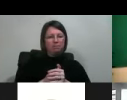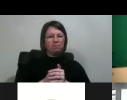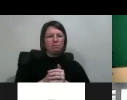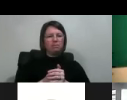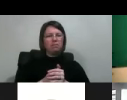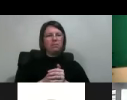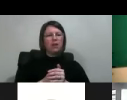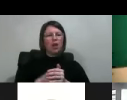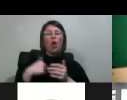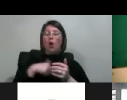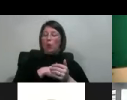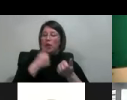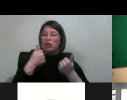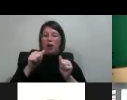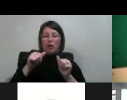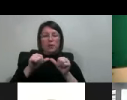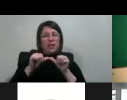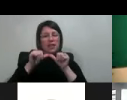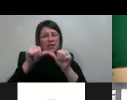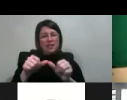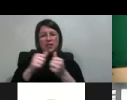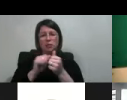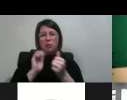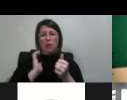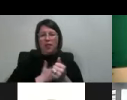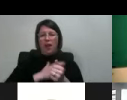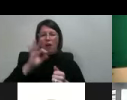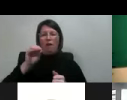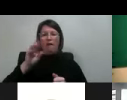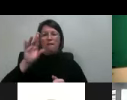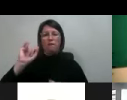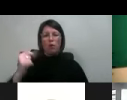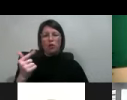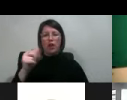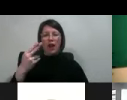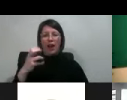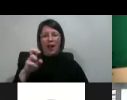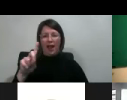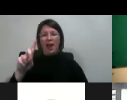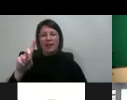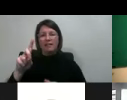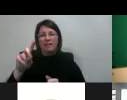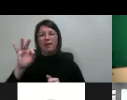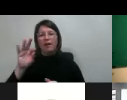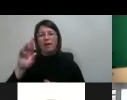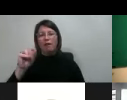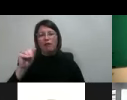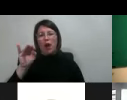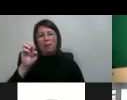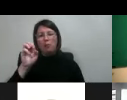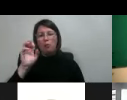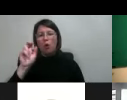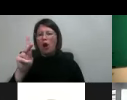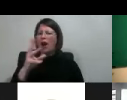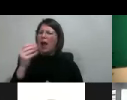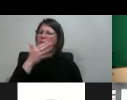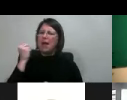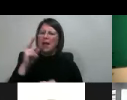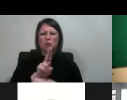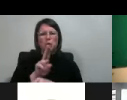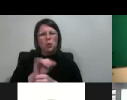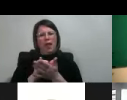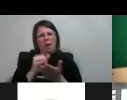we've tried to be consistent with our Forging Ahead framework to best utilize those $300 million. So some of it is being